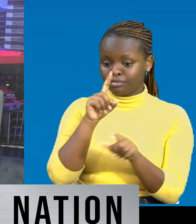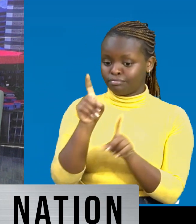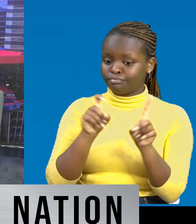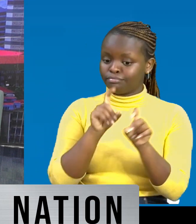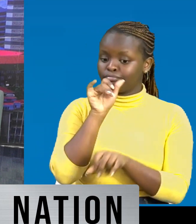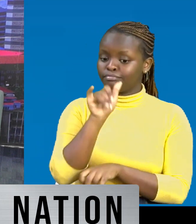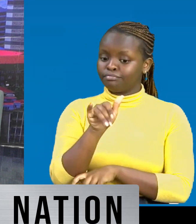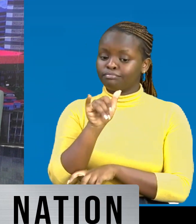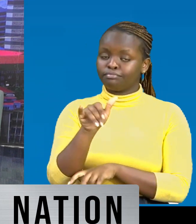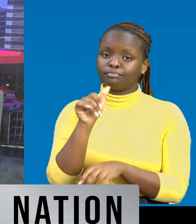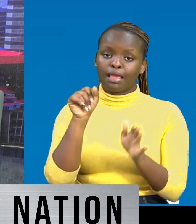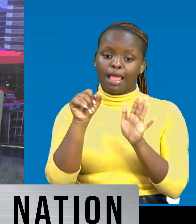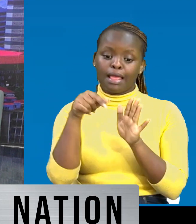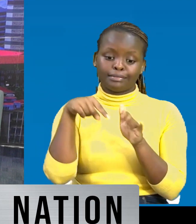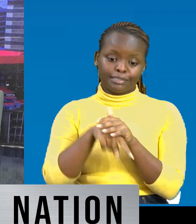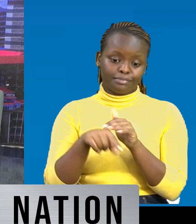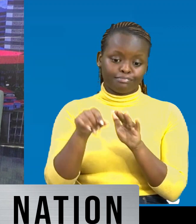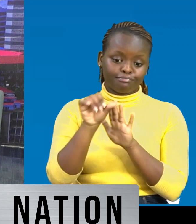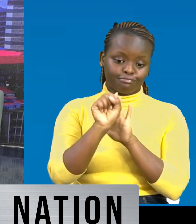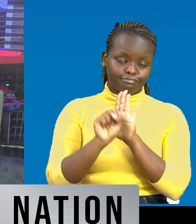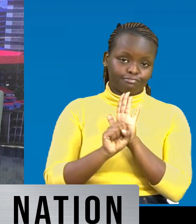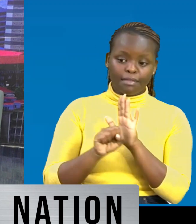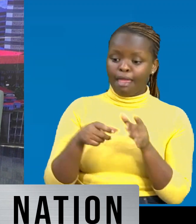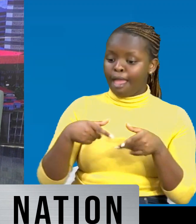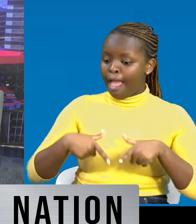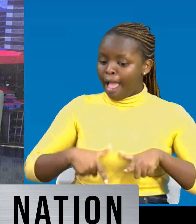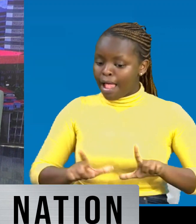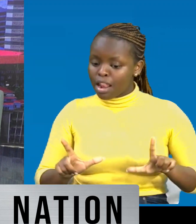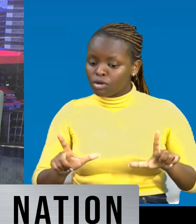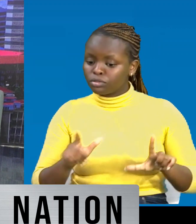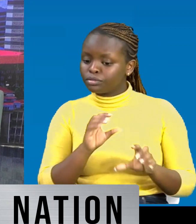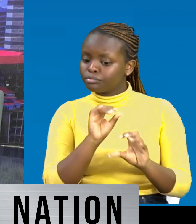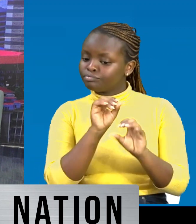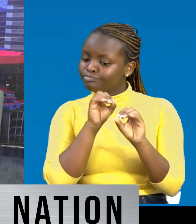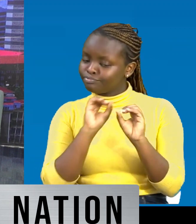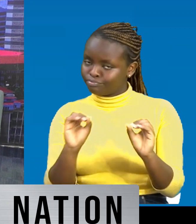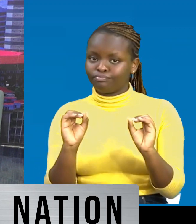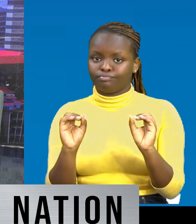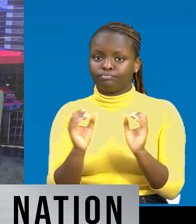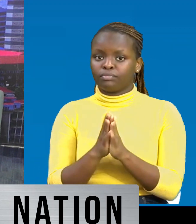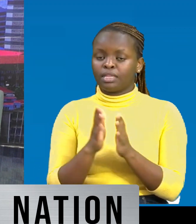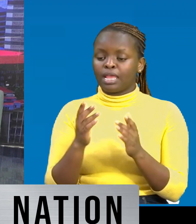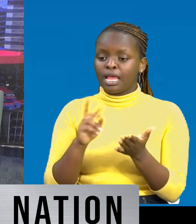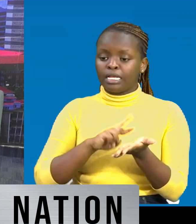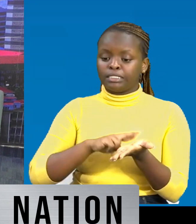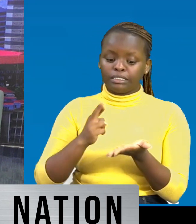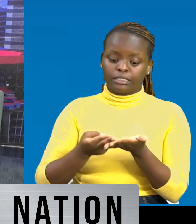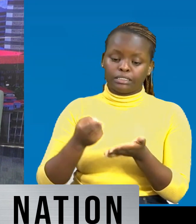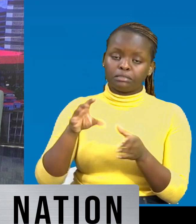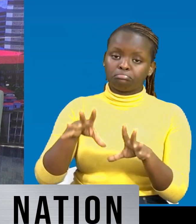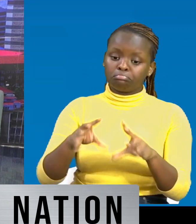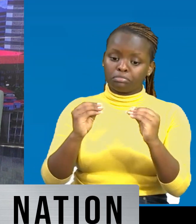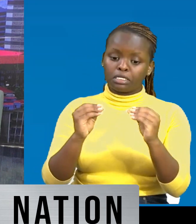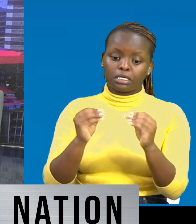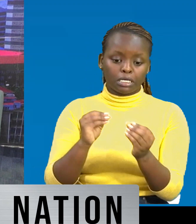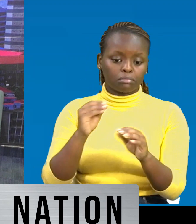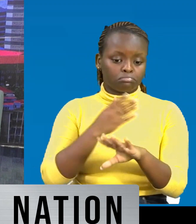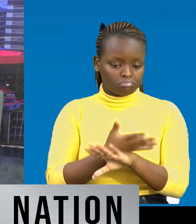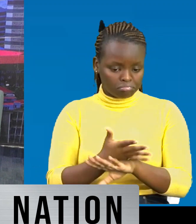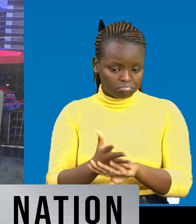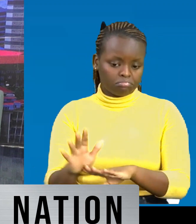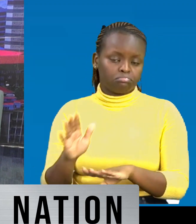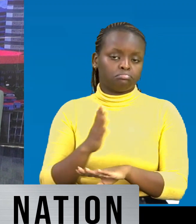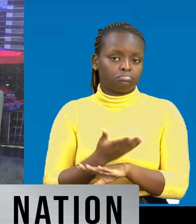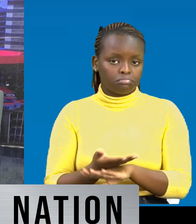state, Jonah, he should not be allowed to go that way. This is not a country that you are going to take resources and begin to misuse resources